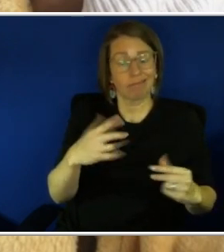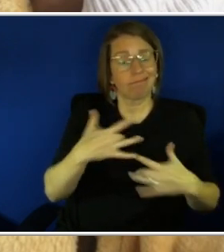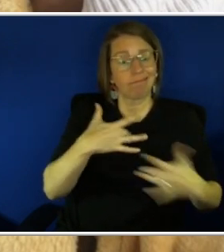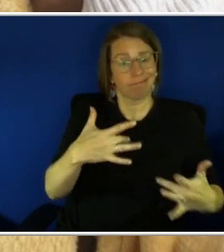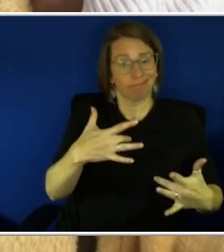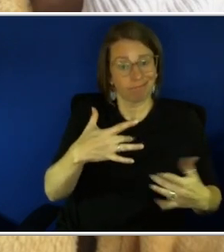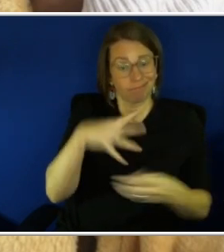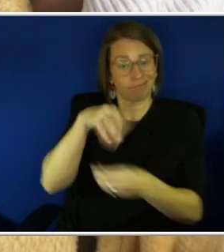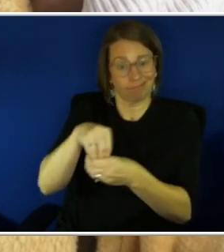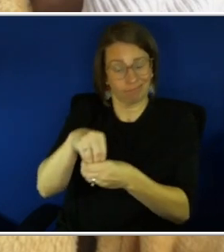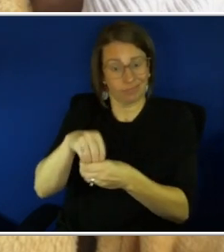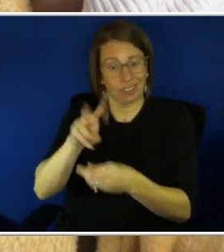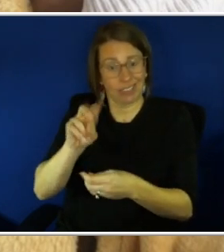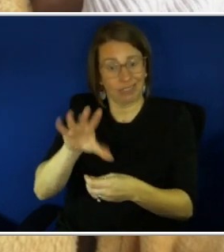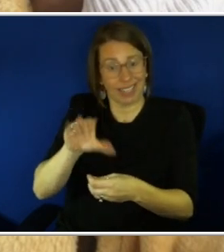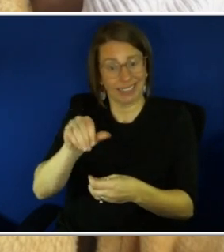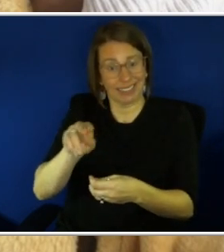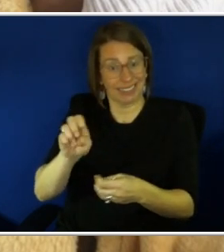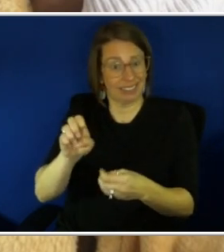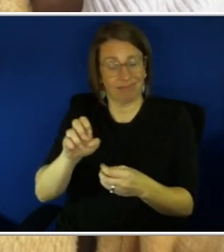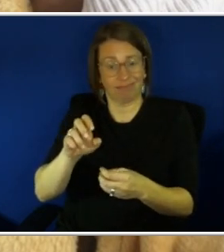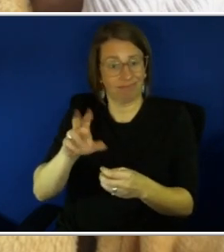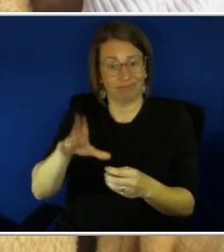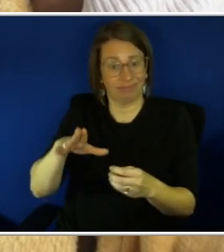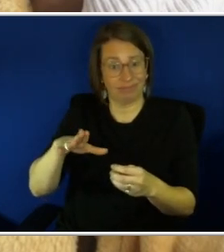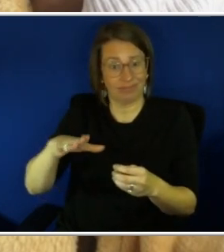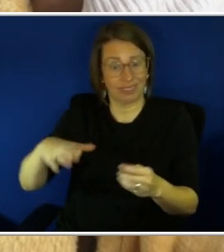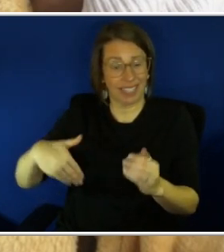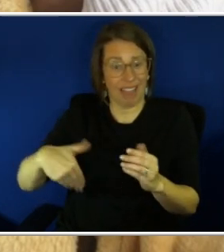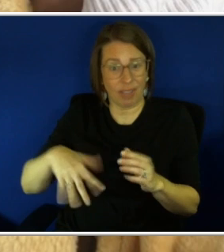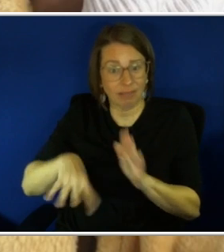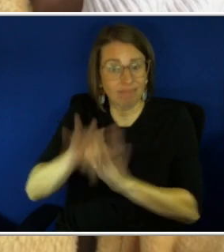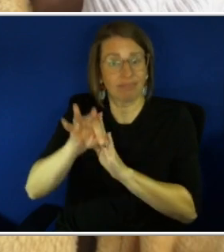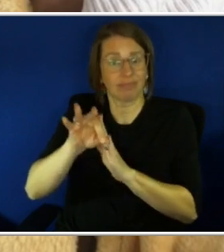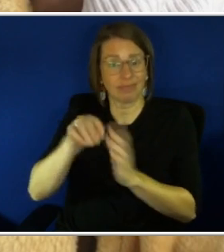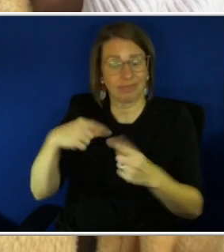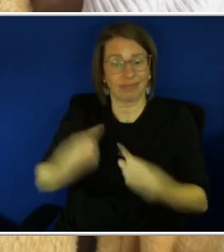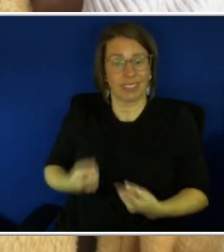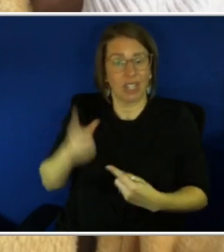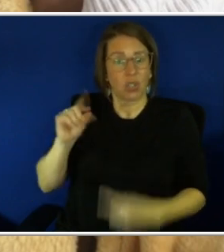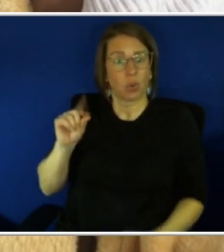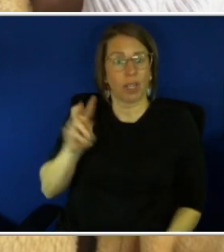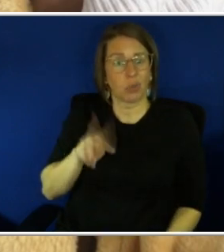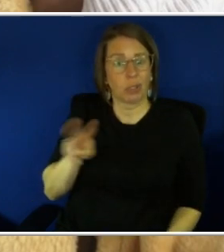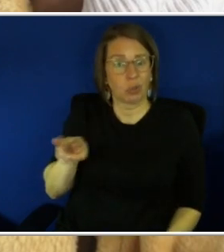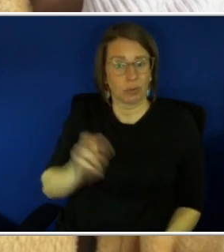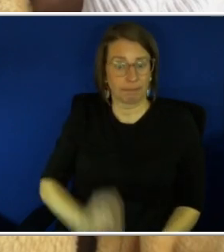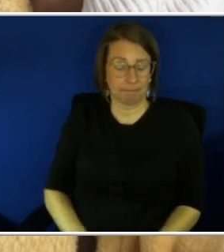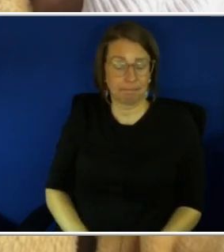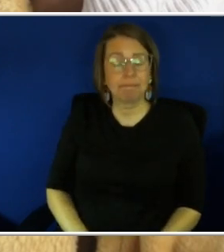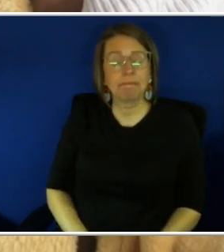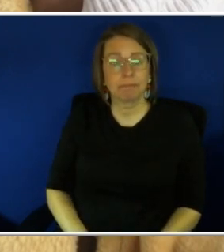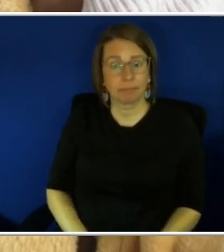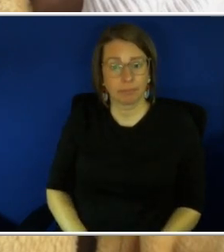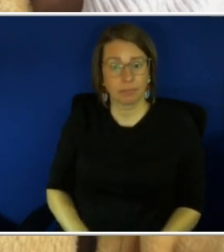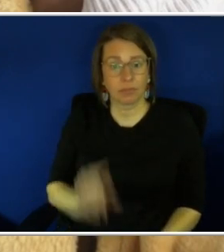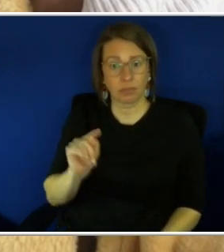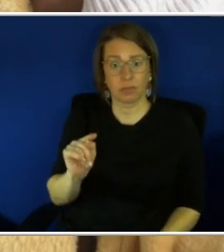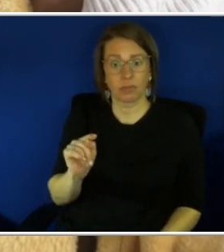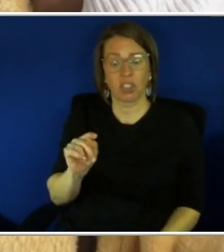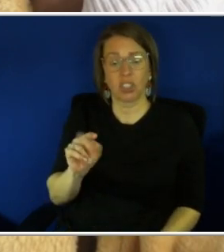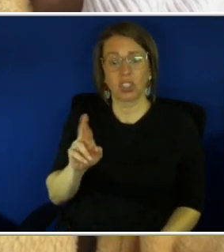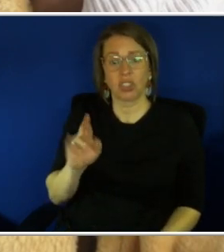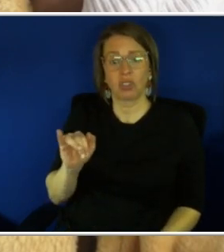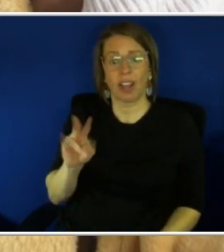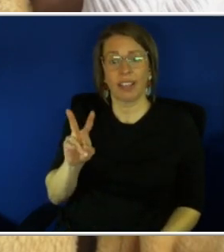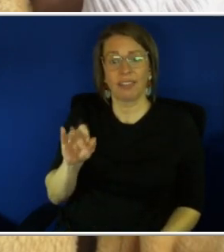vaccine we haven't really detected since 2022. So now we only trivalent, so 3 strains in the vaccine. It